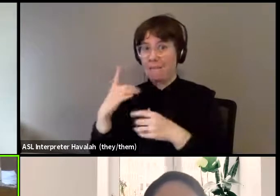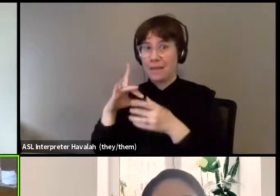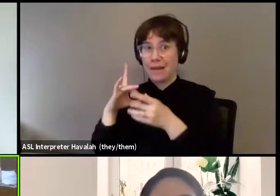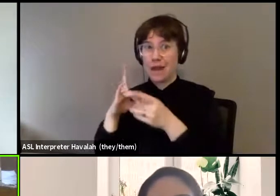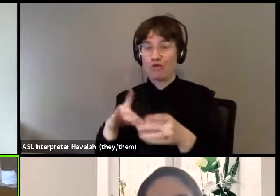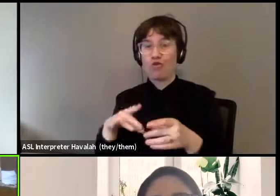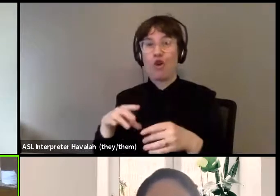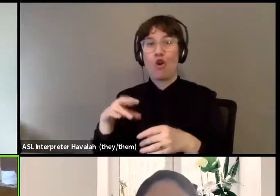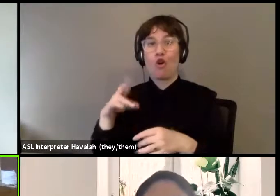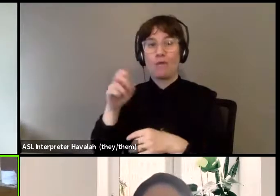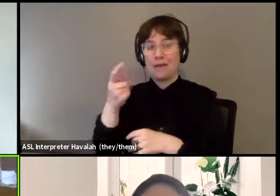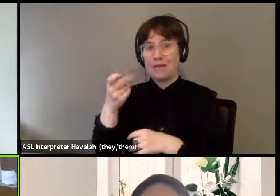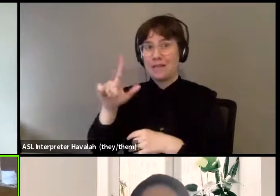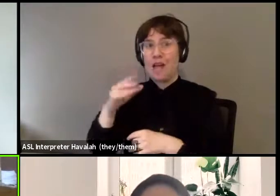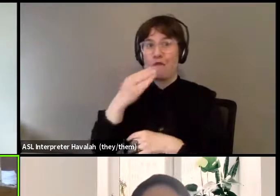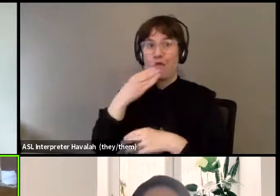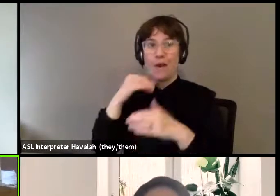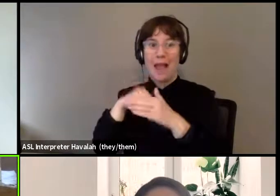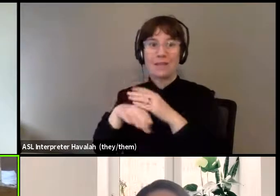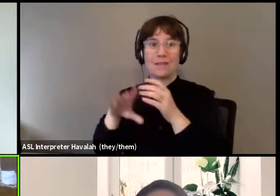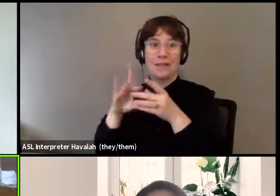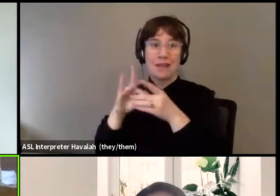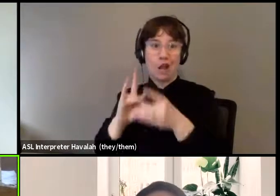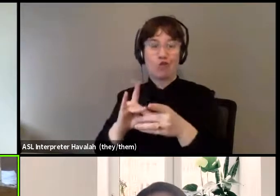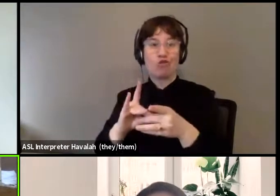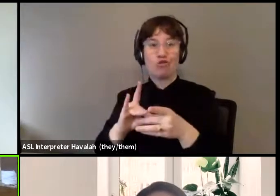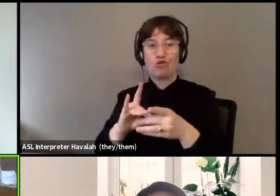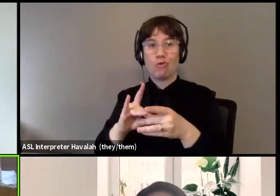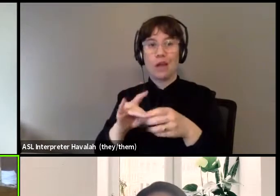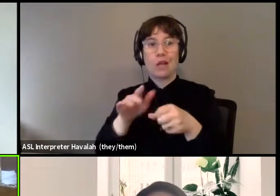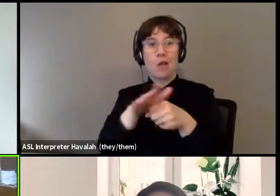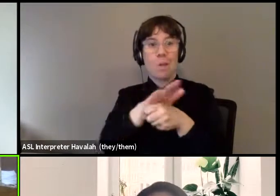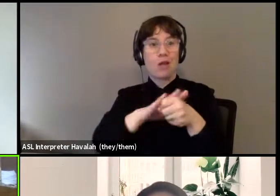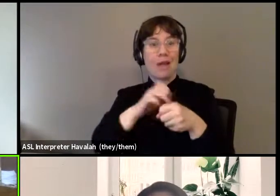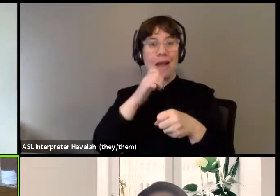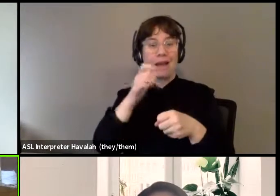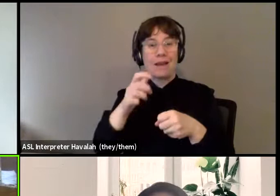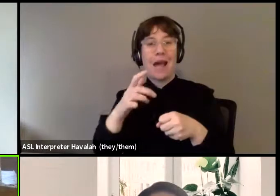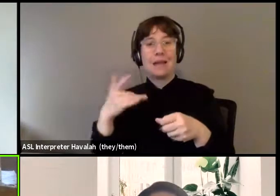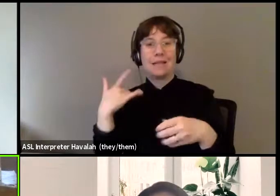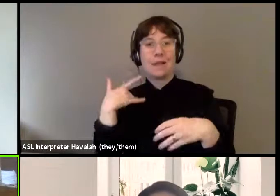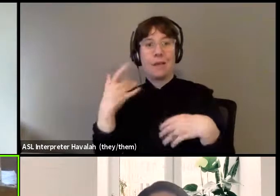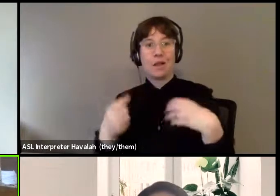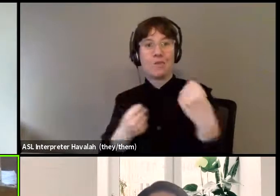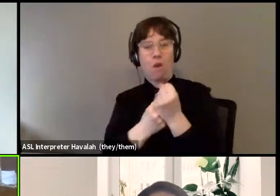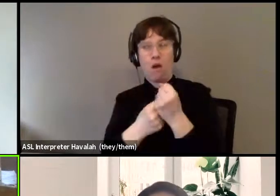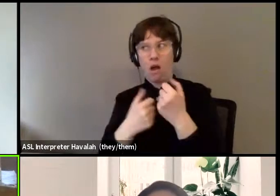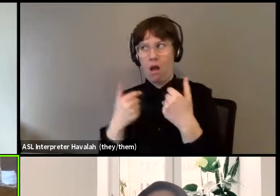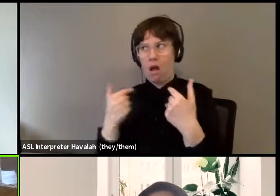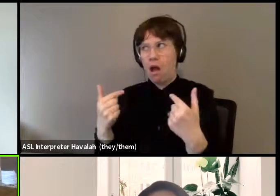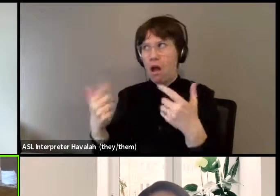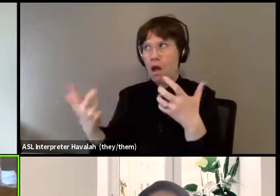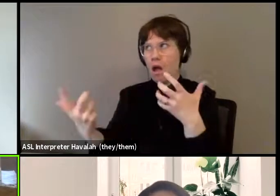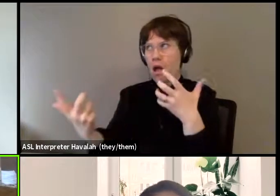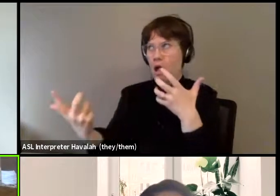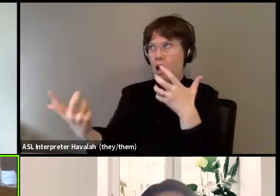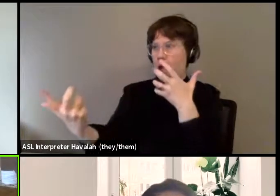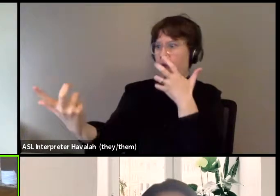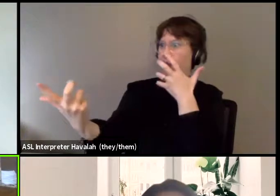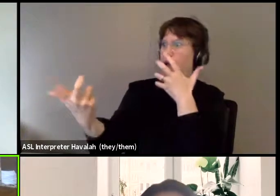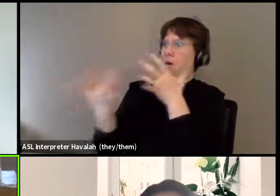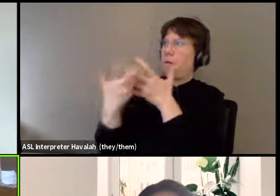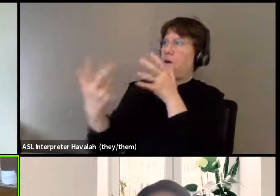food access in underserved neighborhoods. And so I was like, oh my God, that's